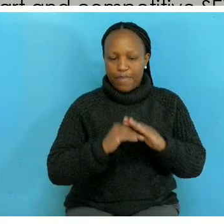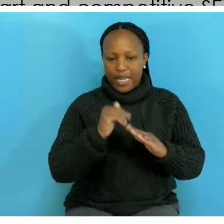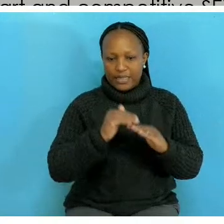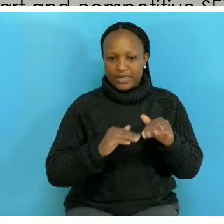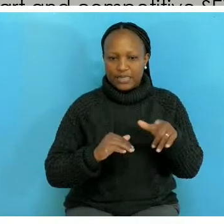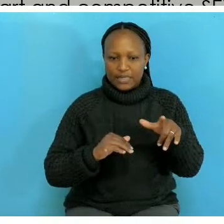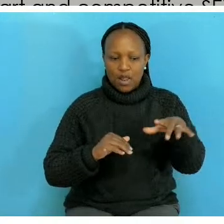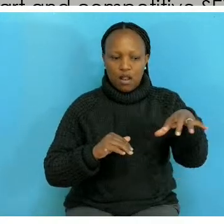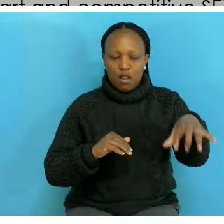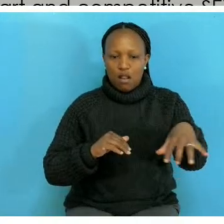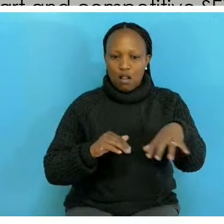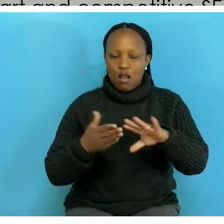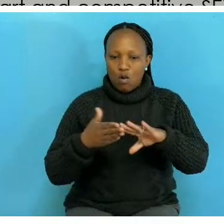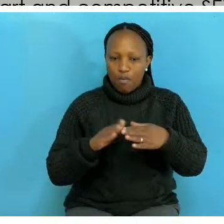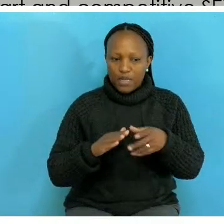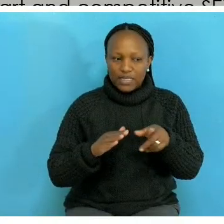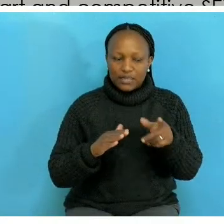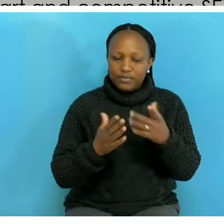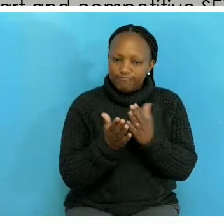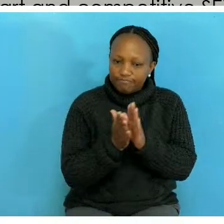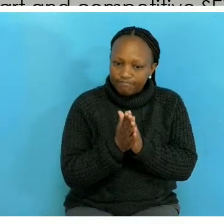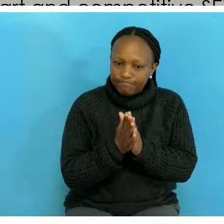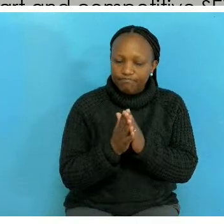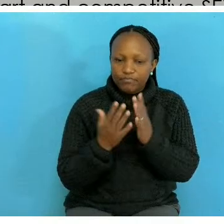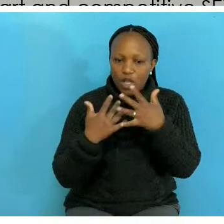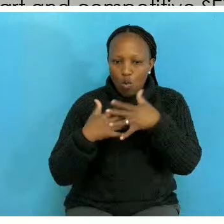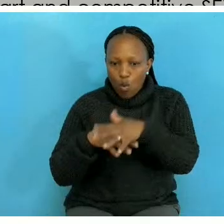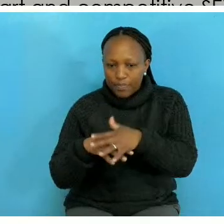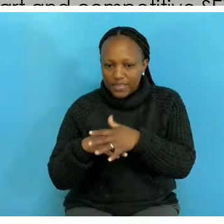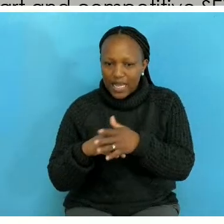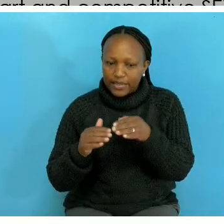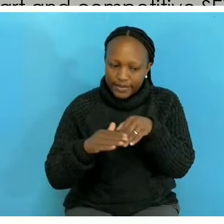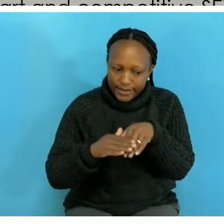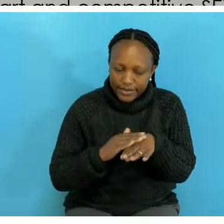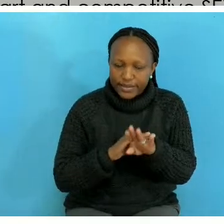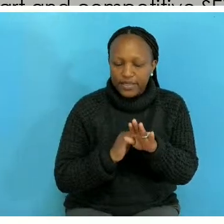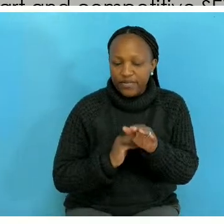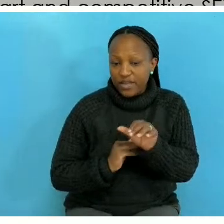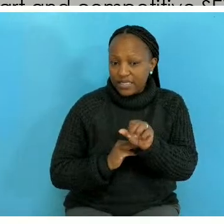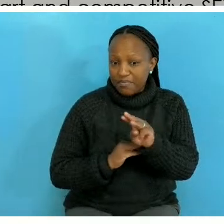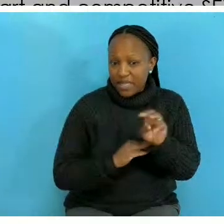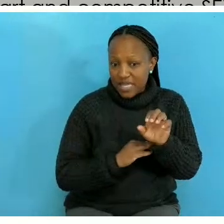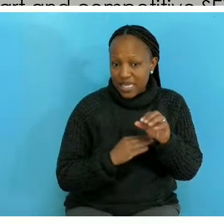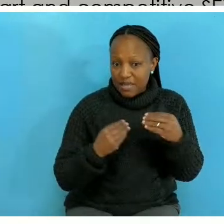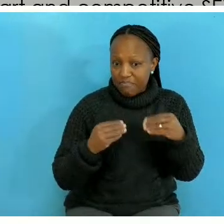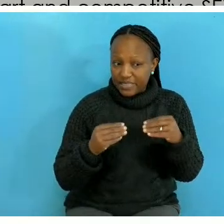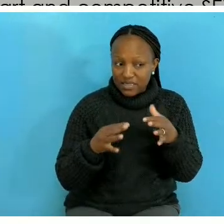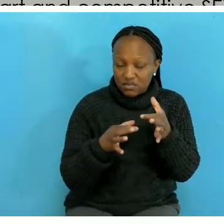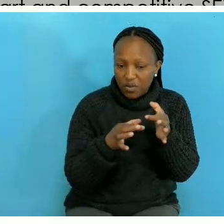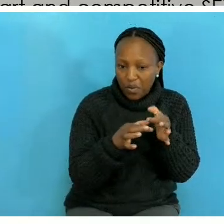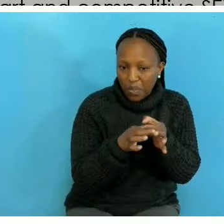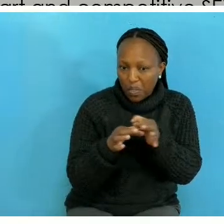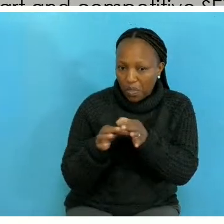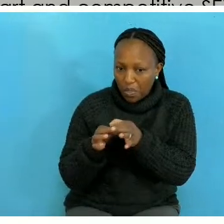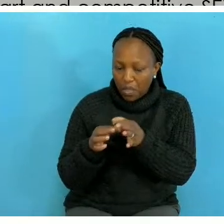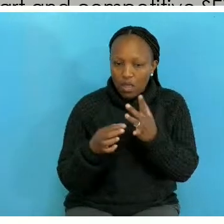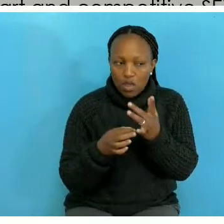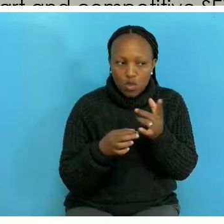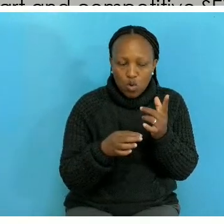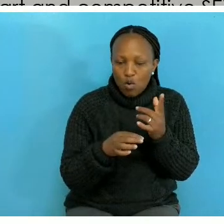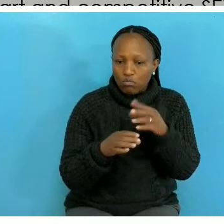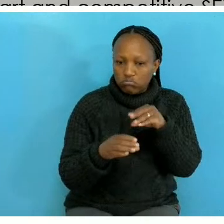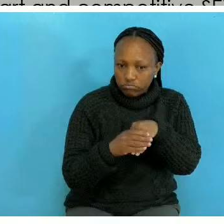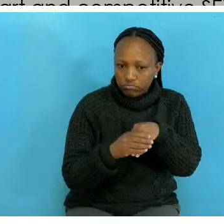also to go onto the website. If you've got SMMEs, if you're in construction or if you're in the automotive